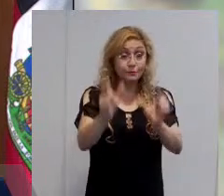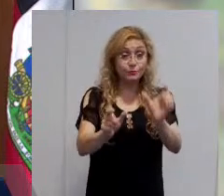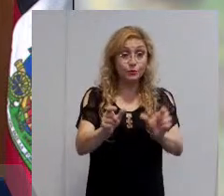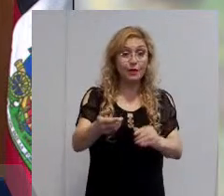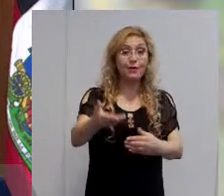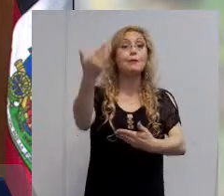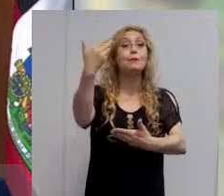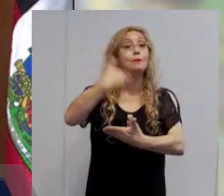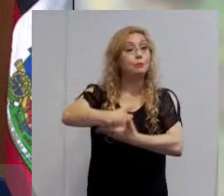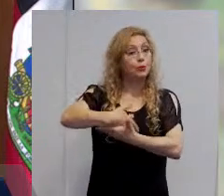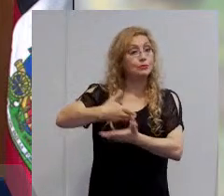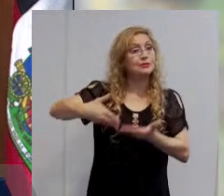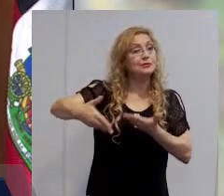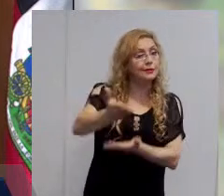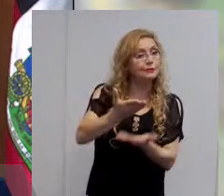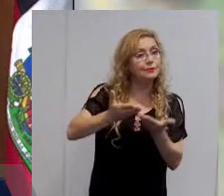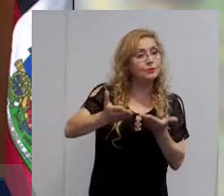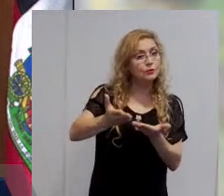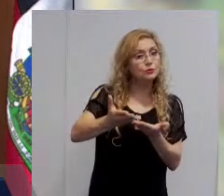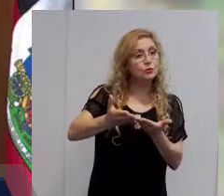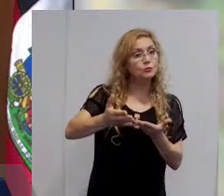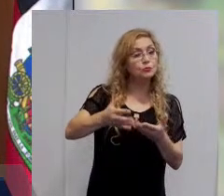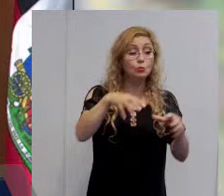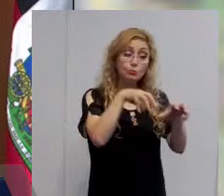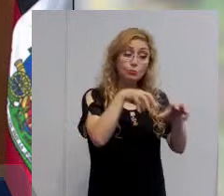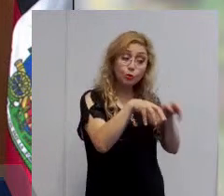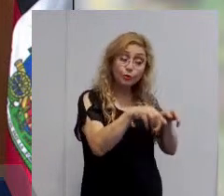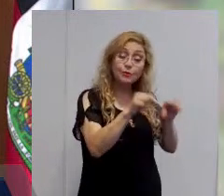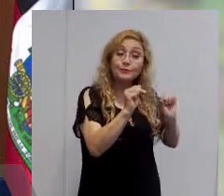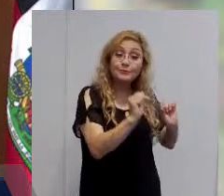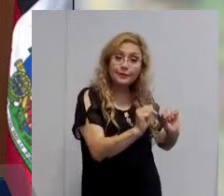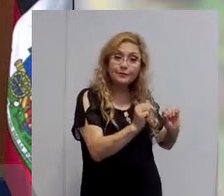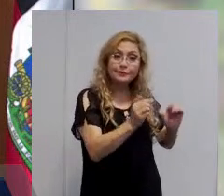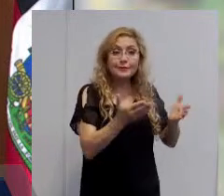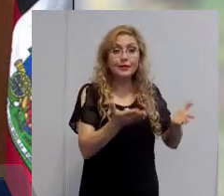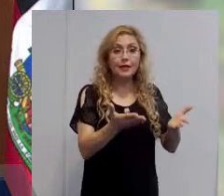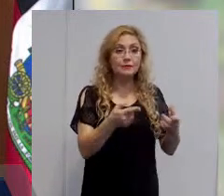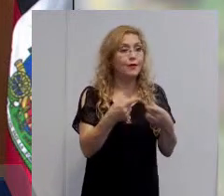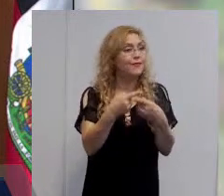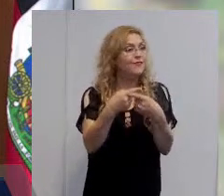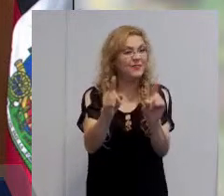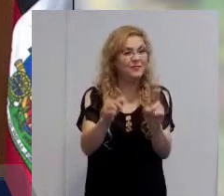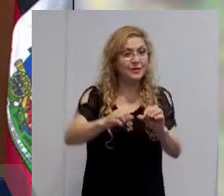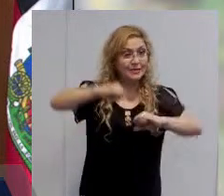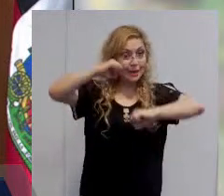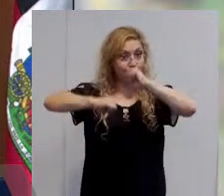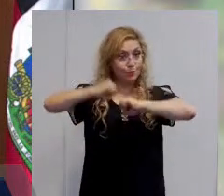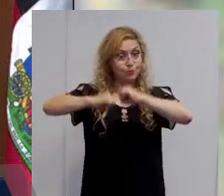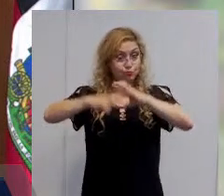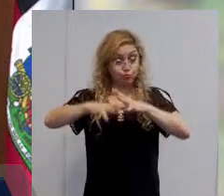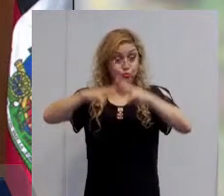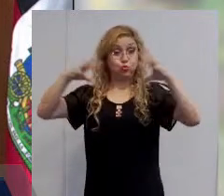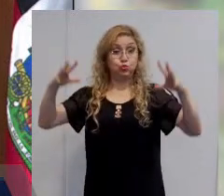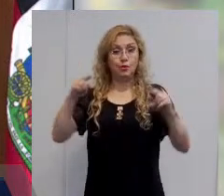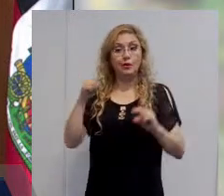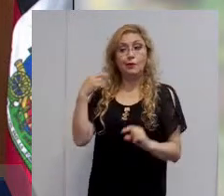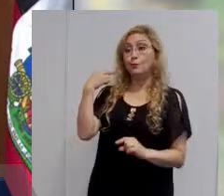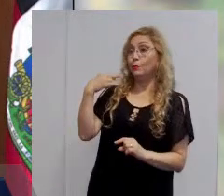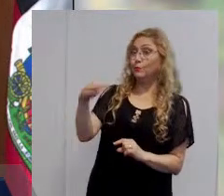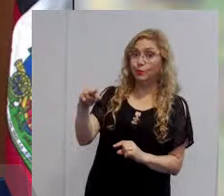truly serve those of us who are requiring our services. Small farmers, family farmers. Now,